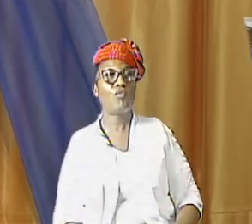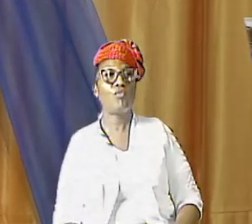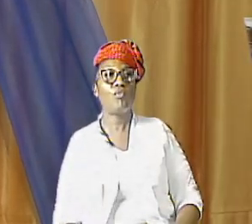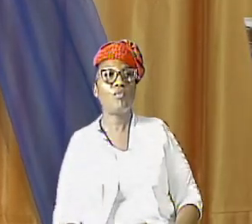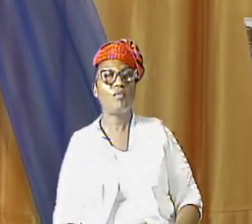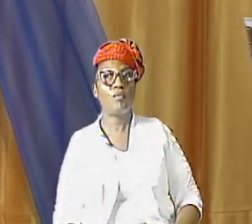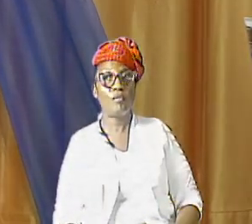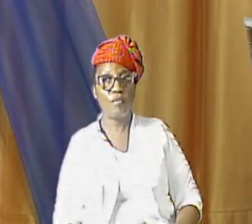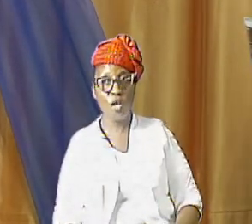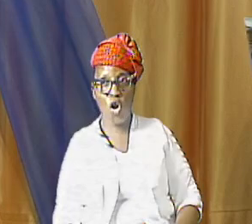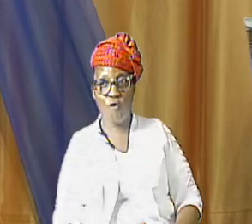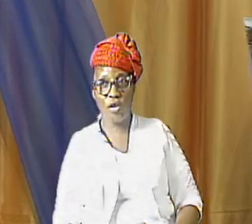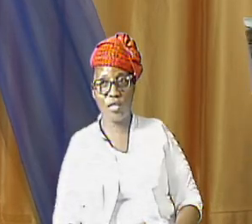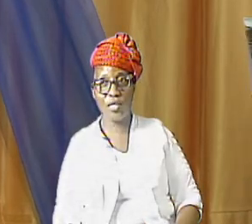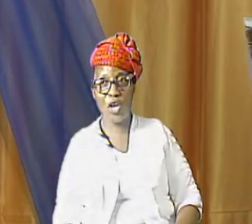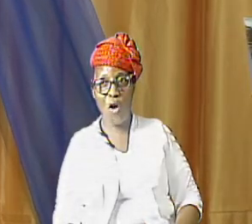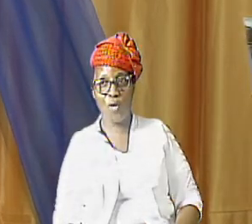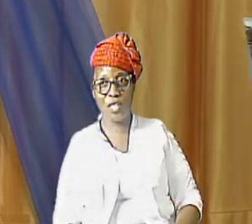Praise God.